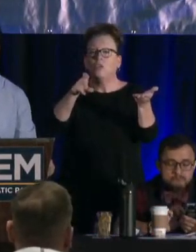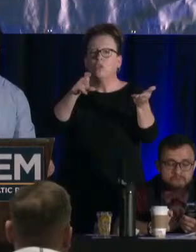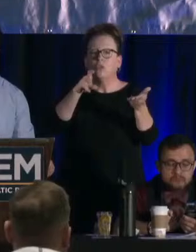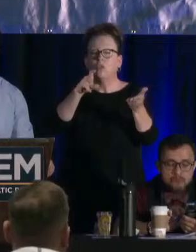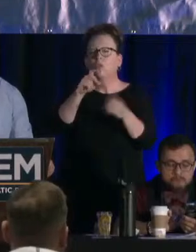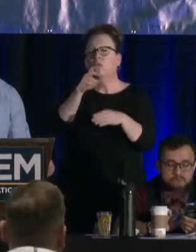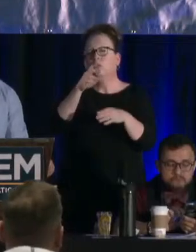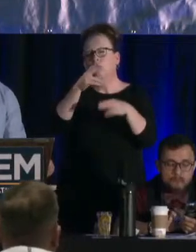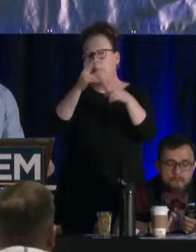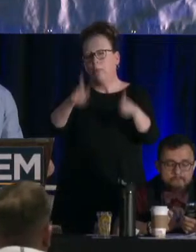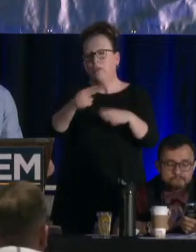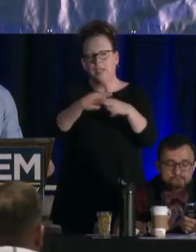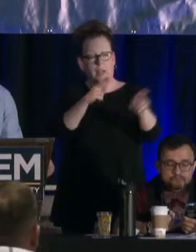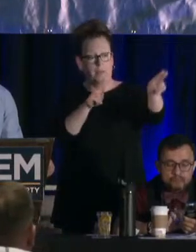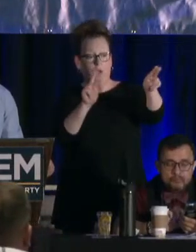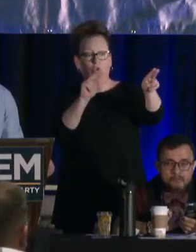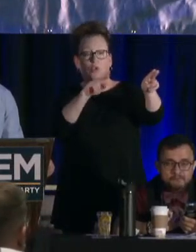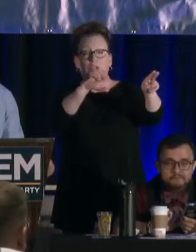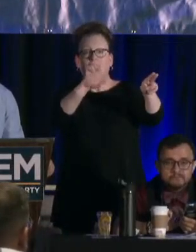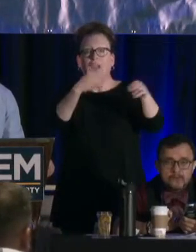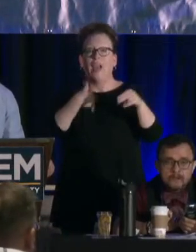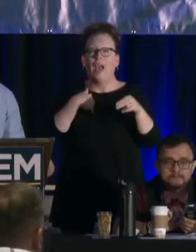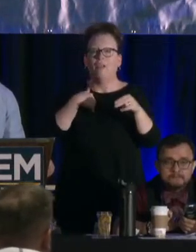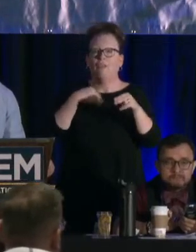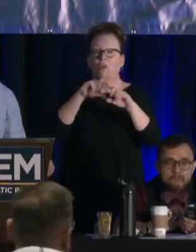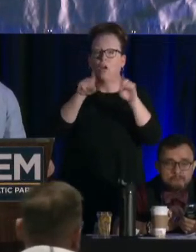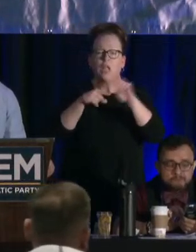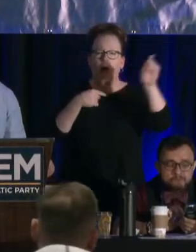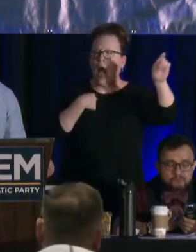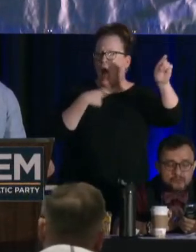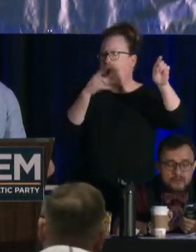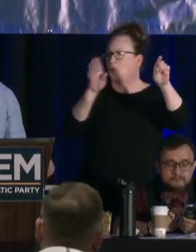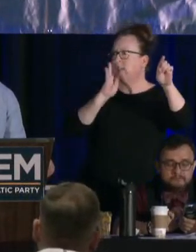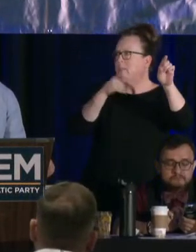the cards up. So we'll hear someone in support.